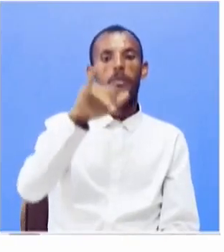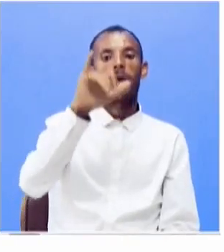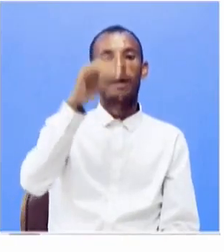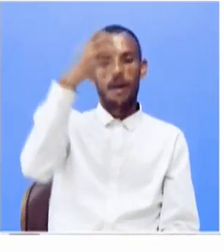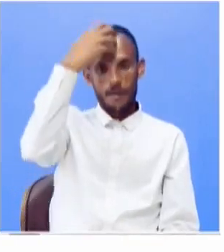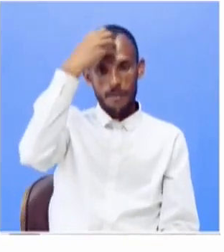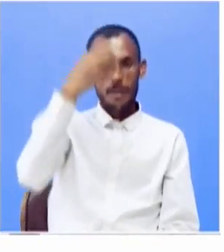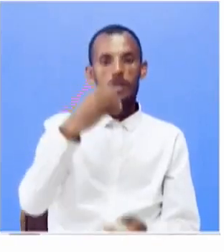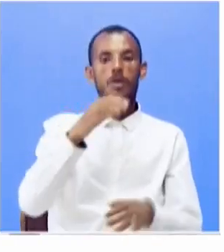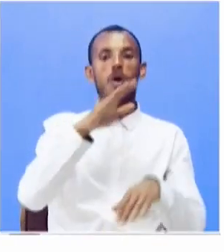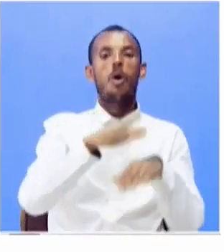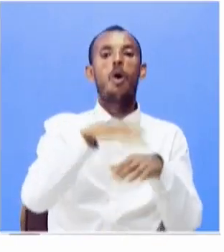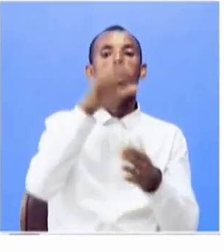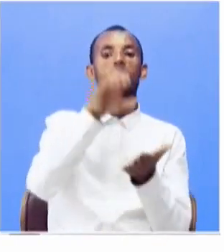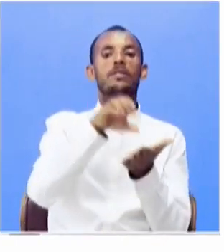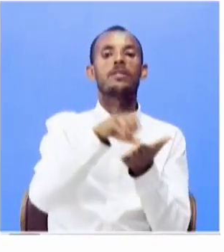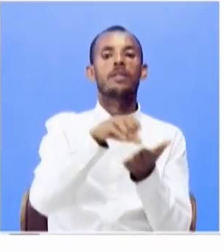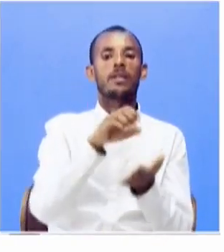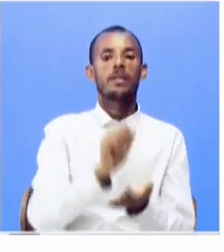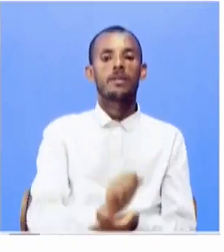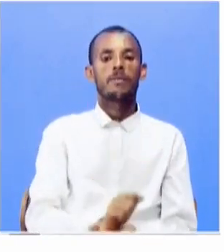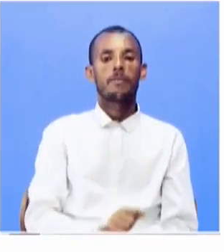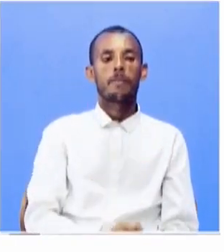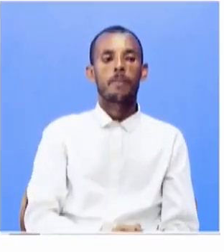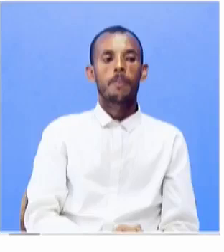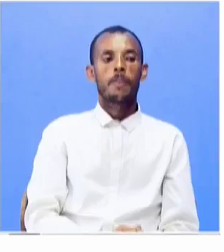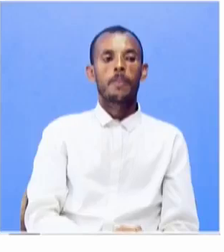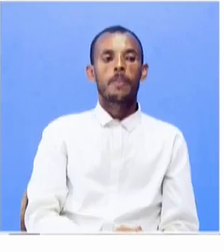on citizens